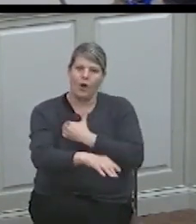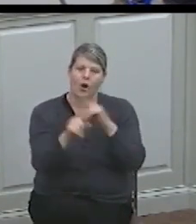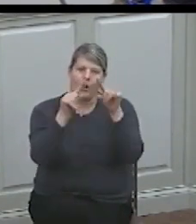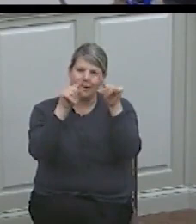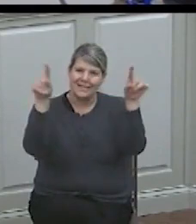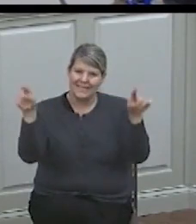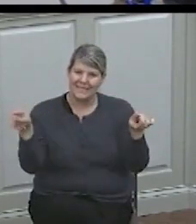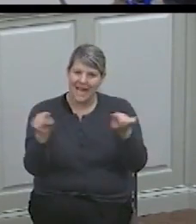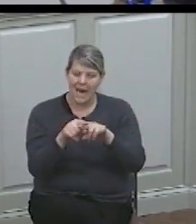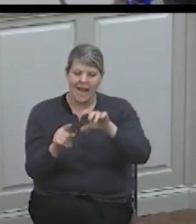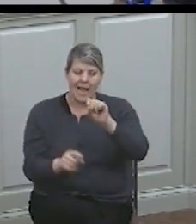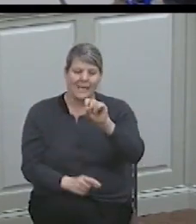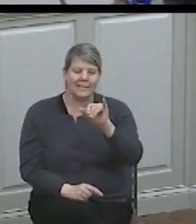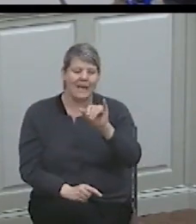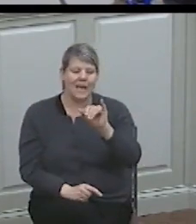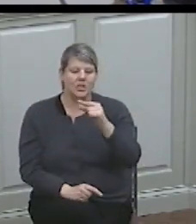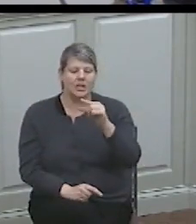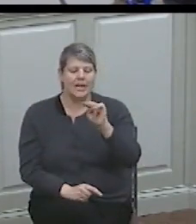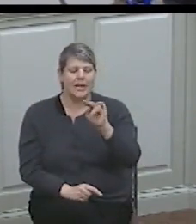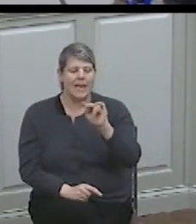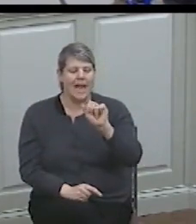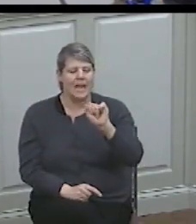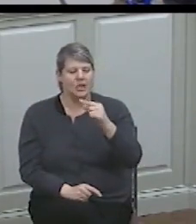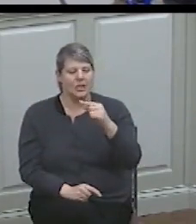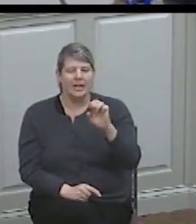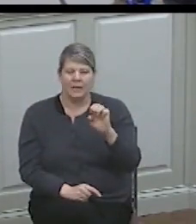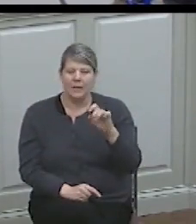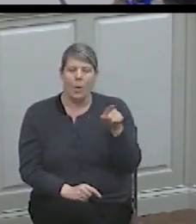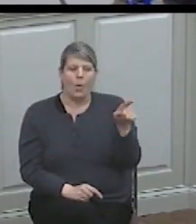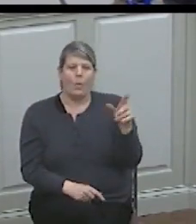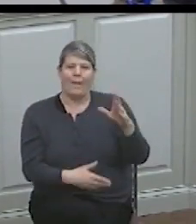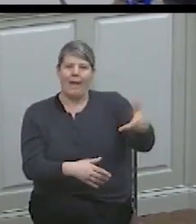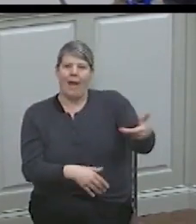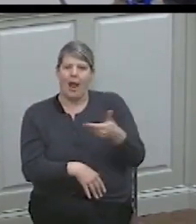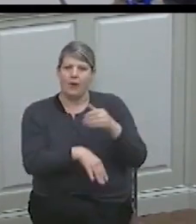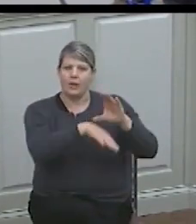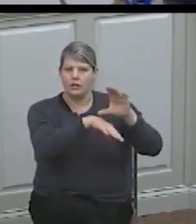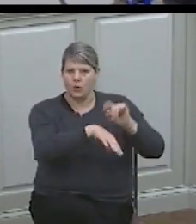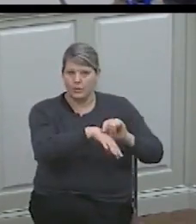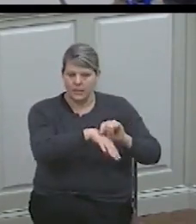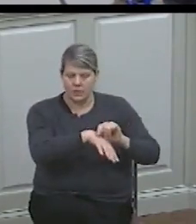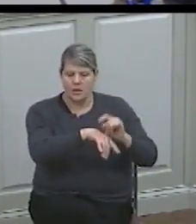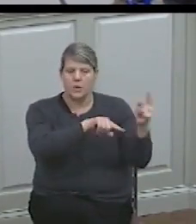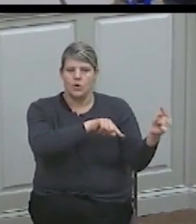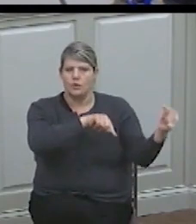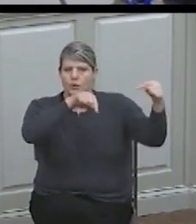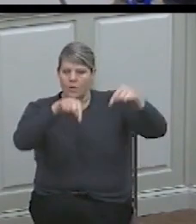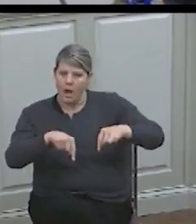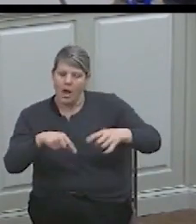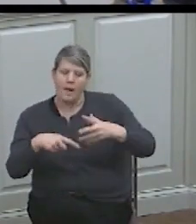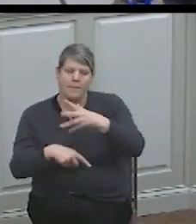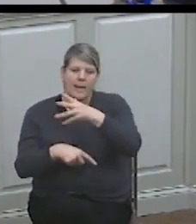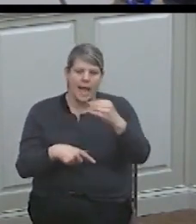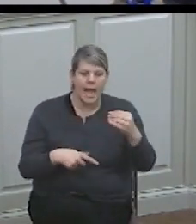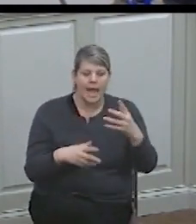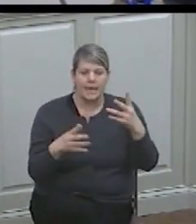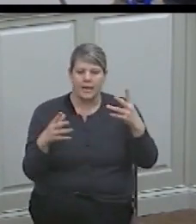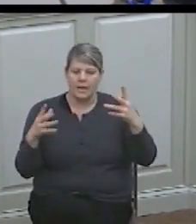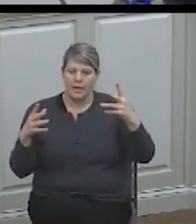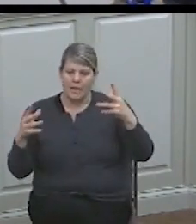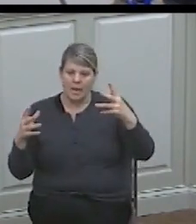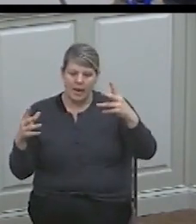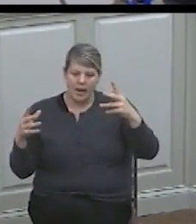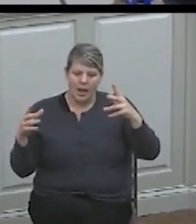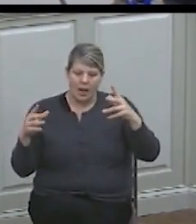specifically. And this hires a consultant to consolidate all the interest and